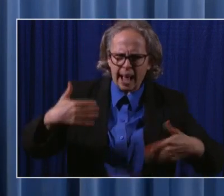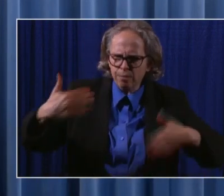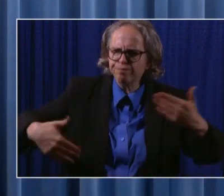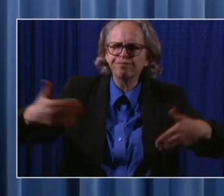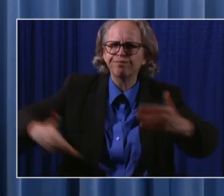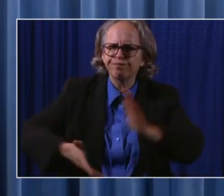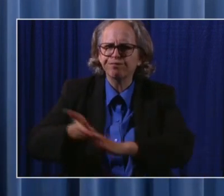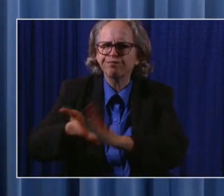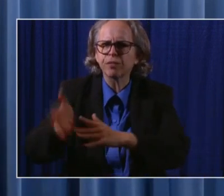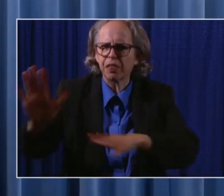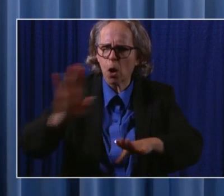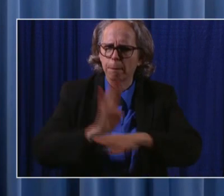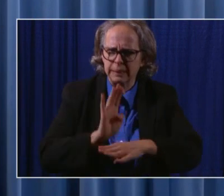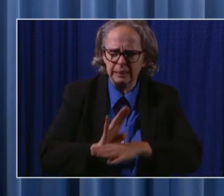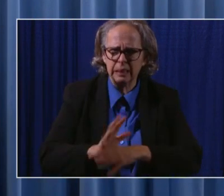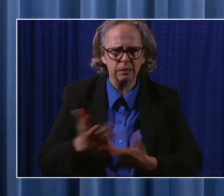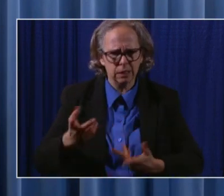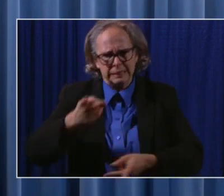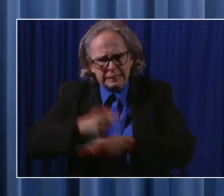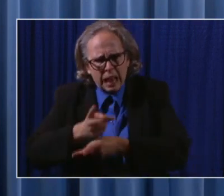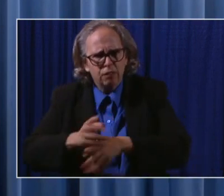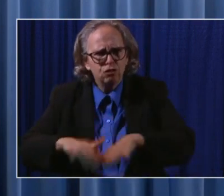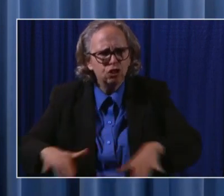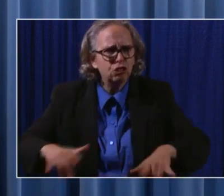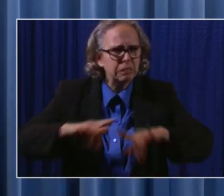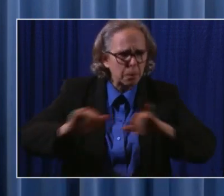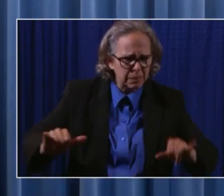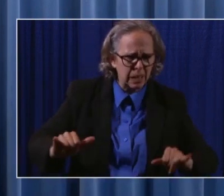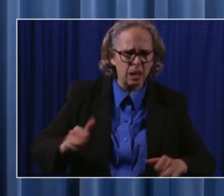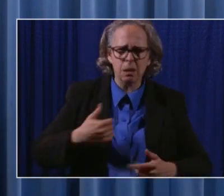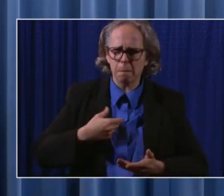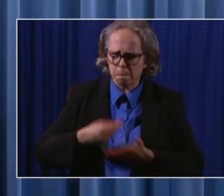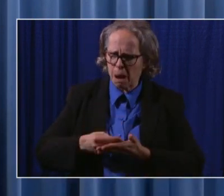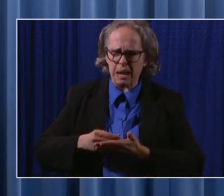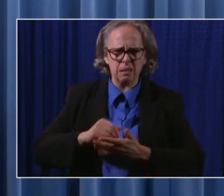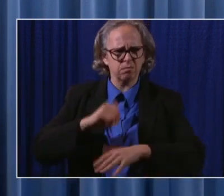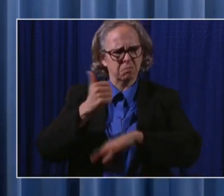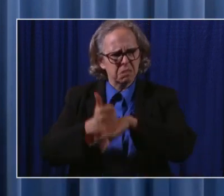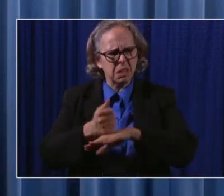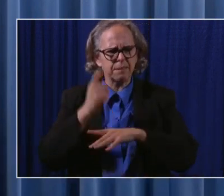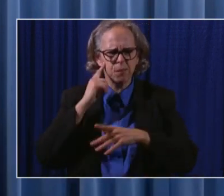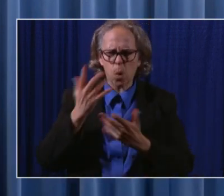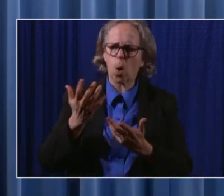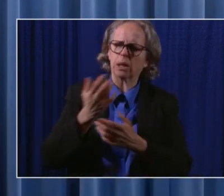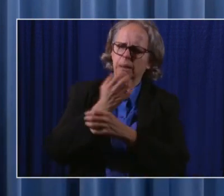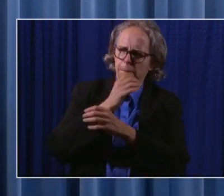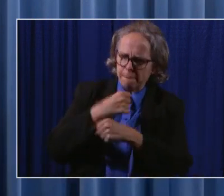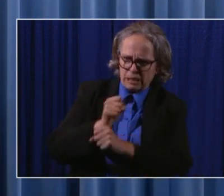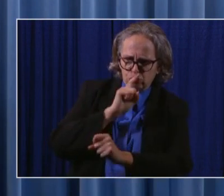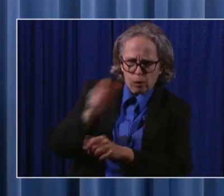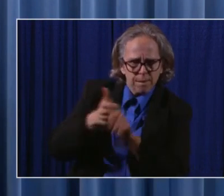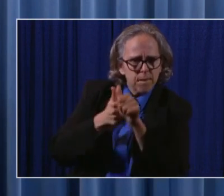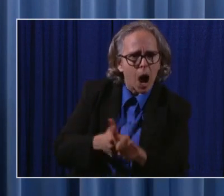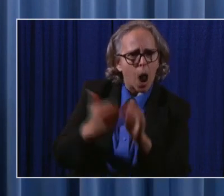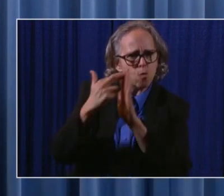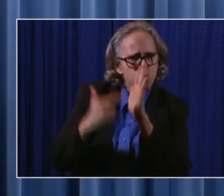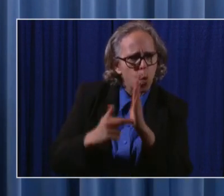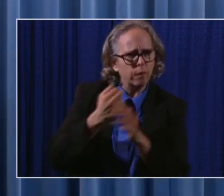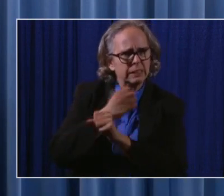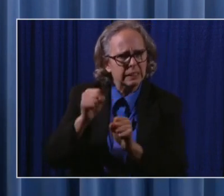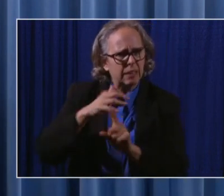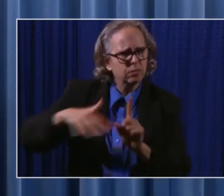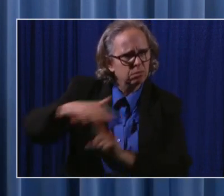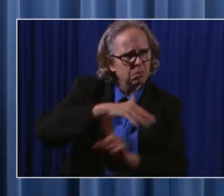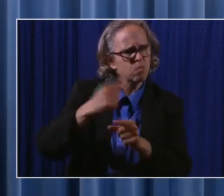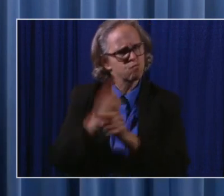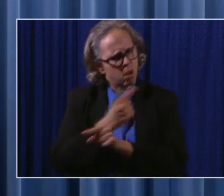would have sufficient dollars to be able to run the child care in the manner that we felt it needed to be